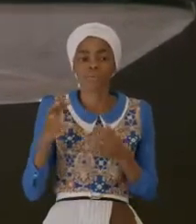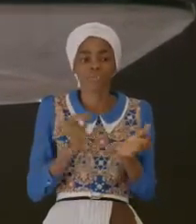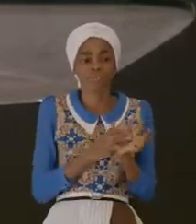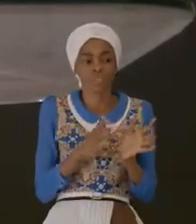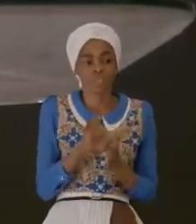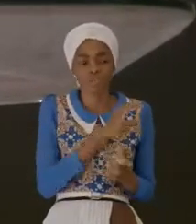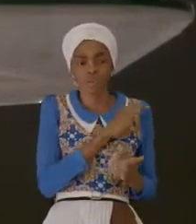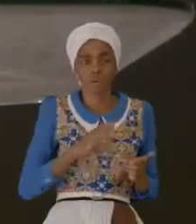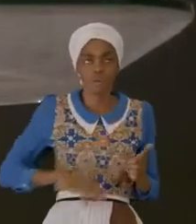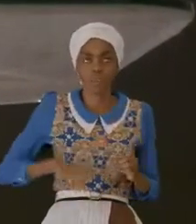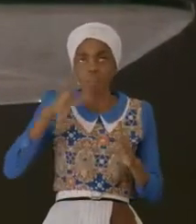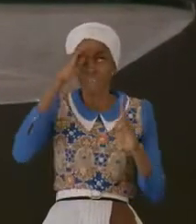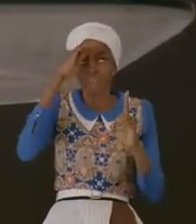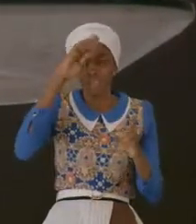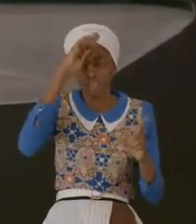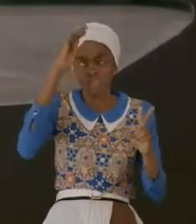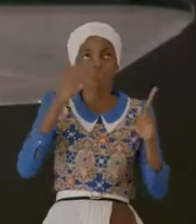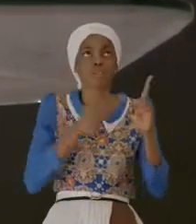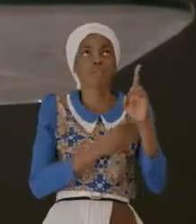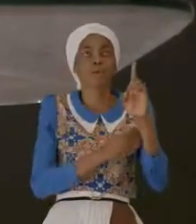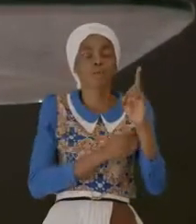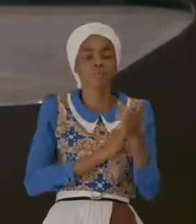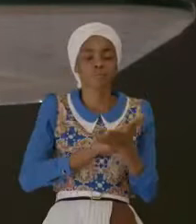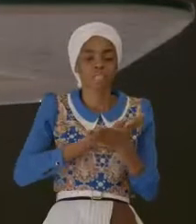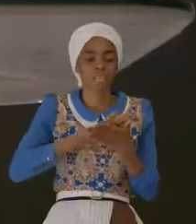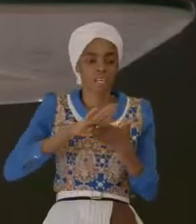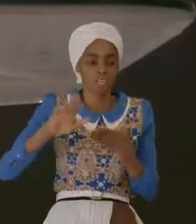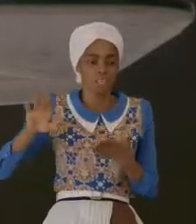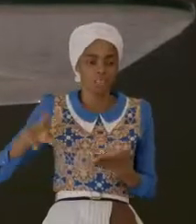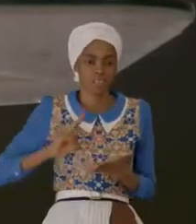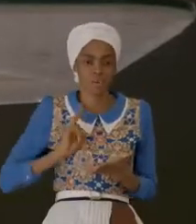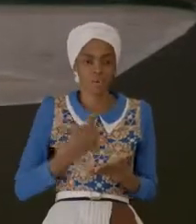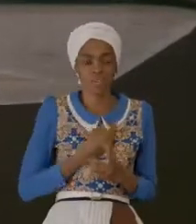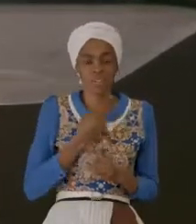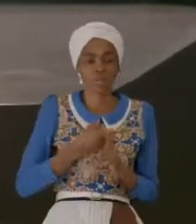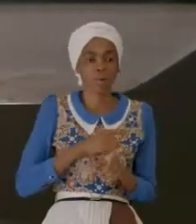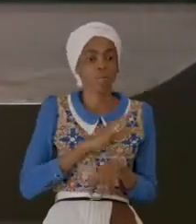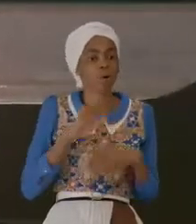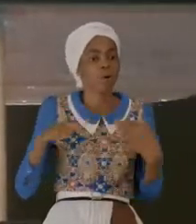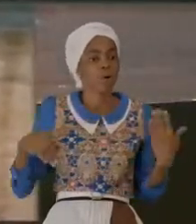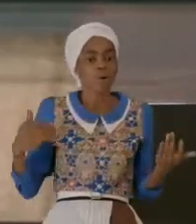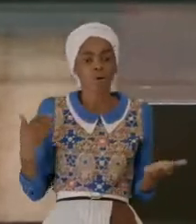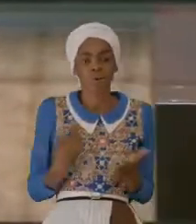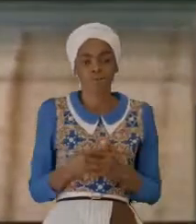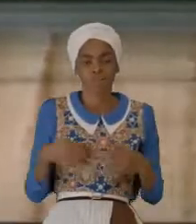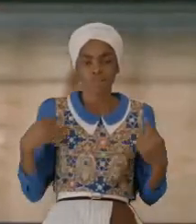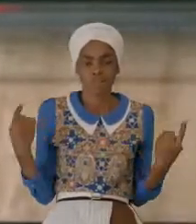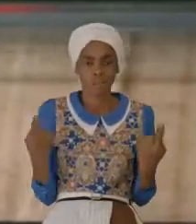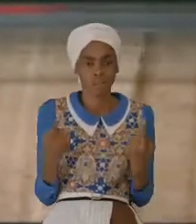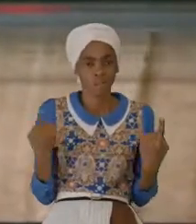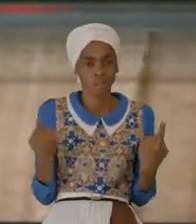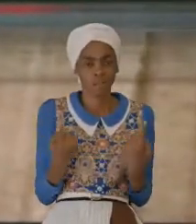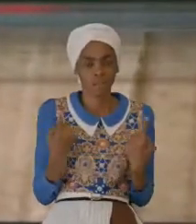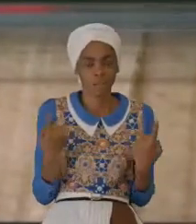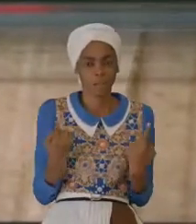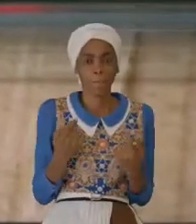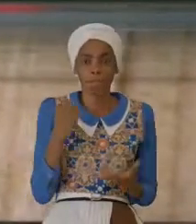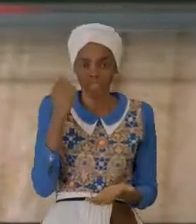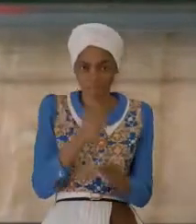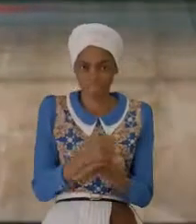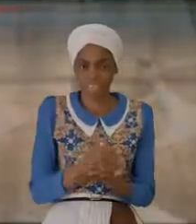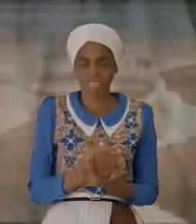of Jesus Christ the son cleanses us from all sin